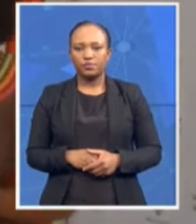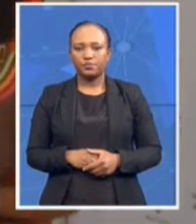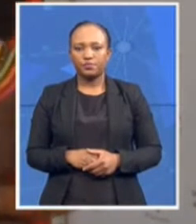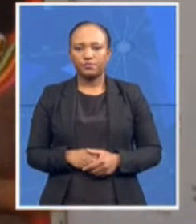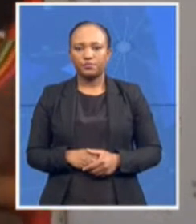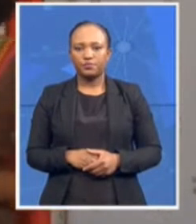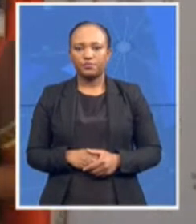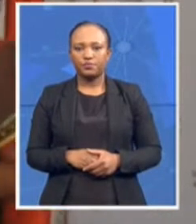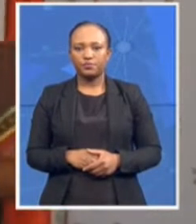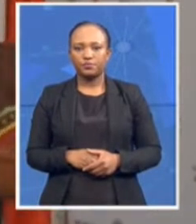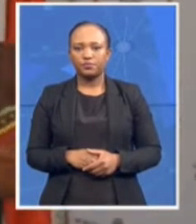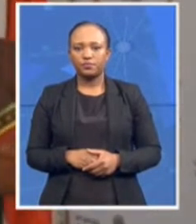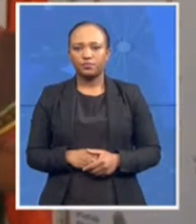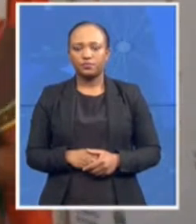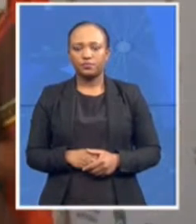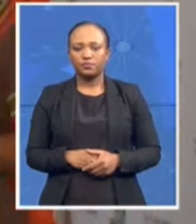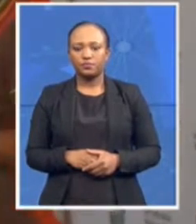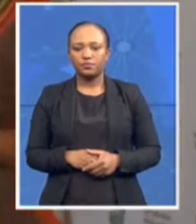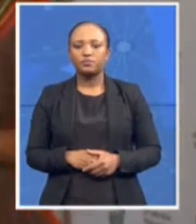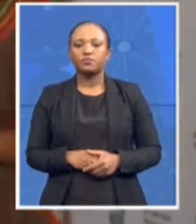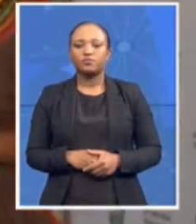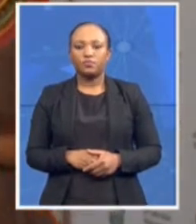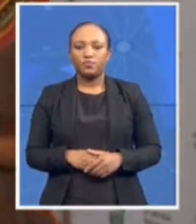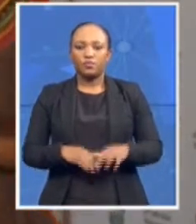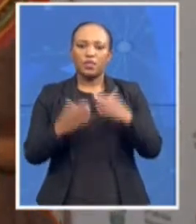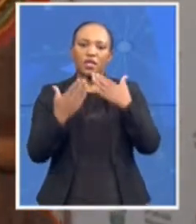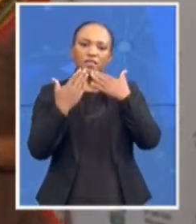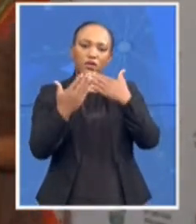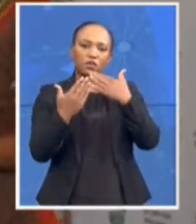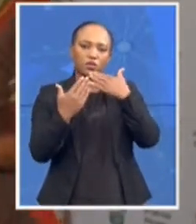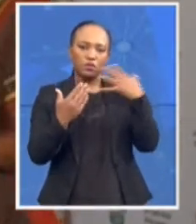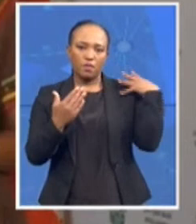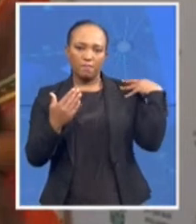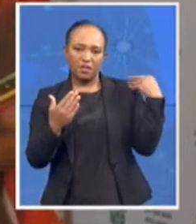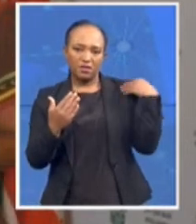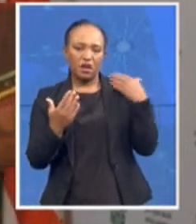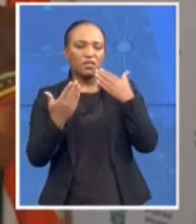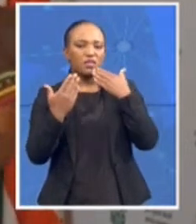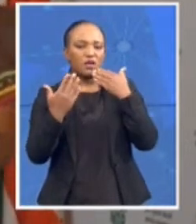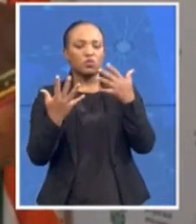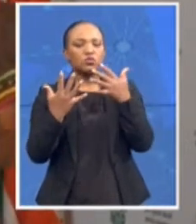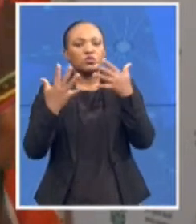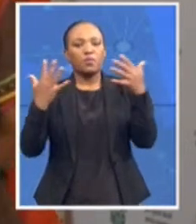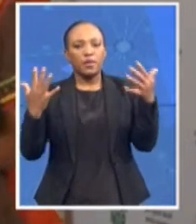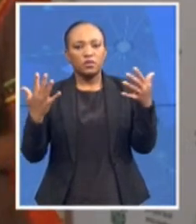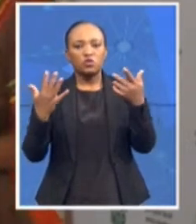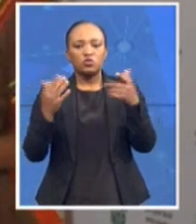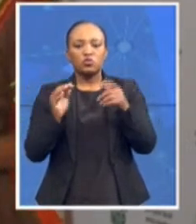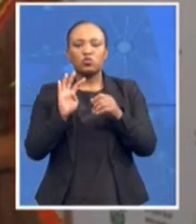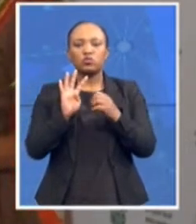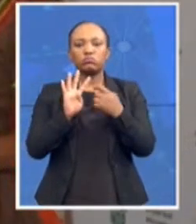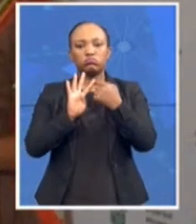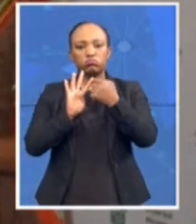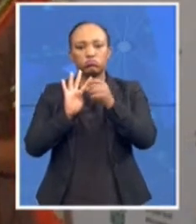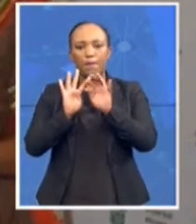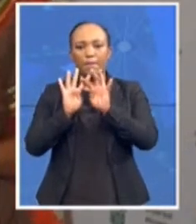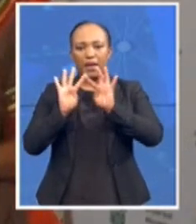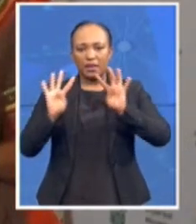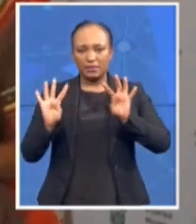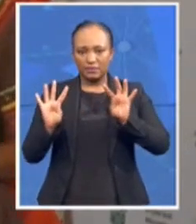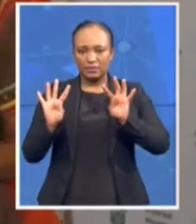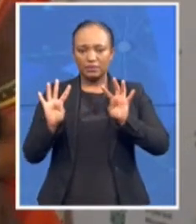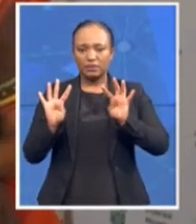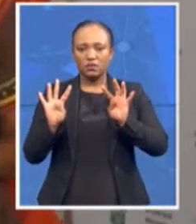Thank you very much, Minister, and thank you so much to our panelists. This doesn't bring us to the end of